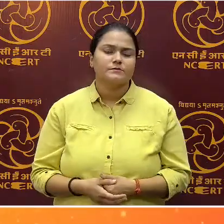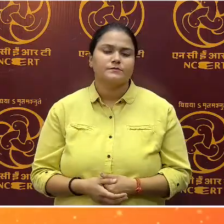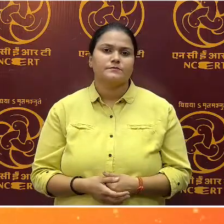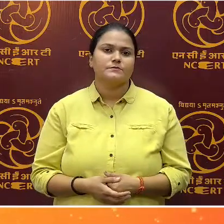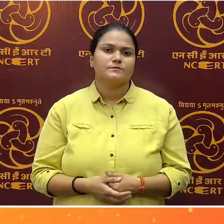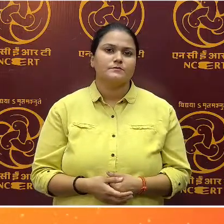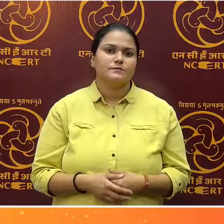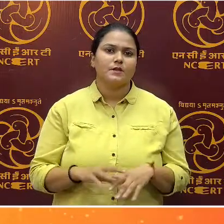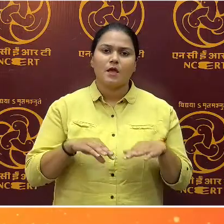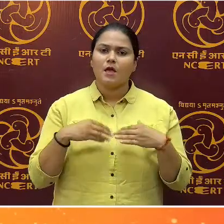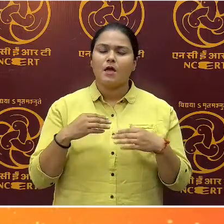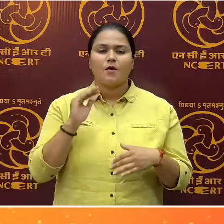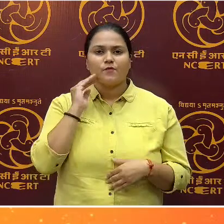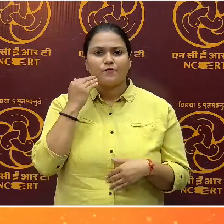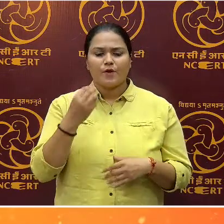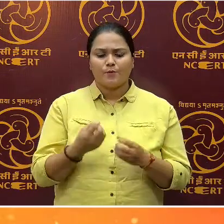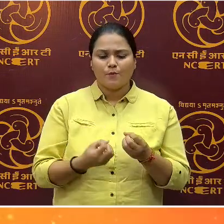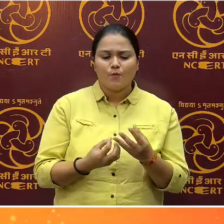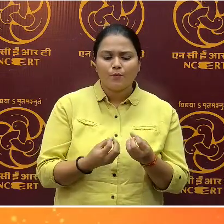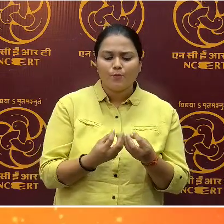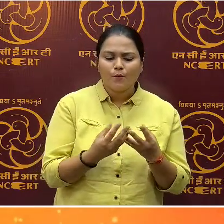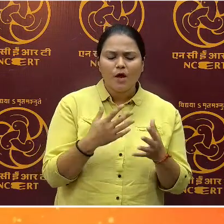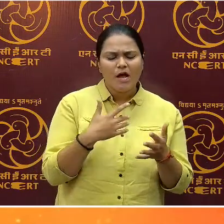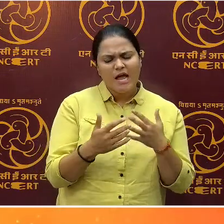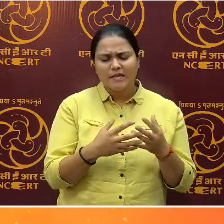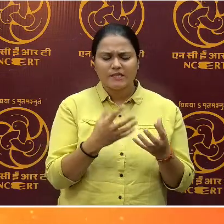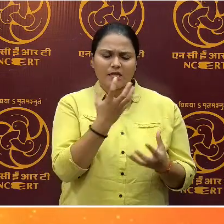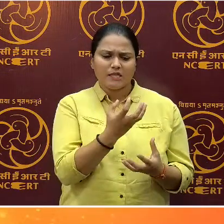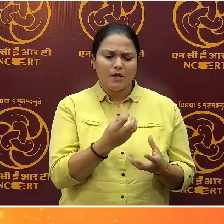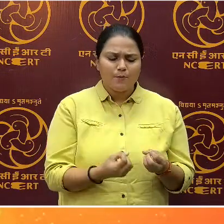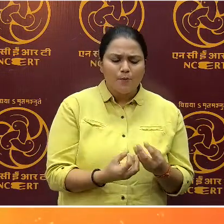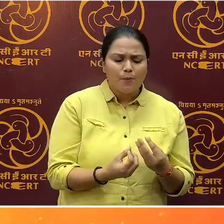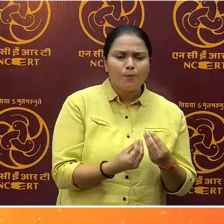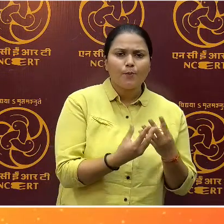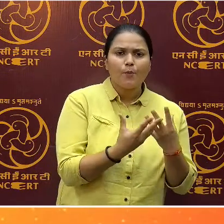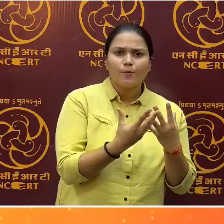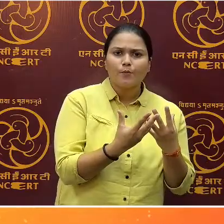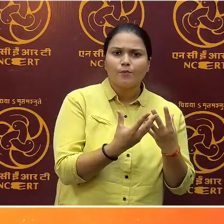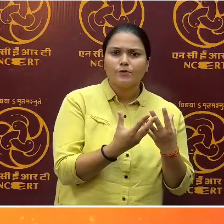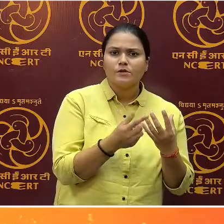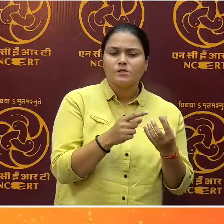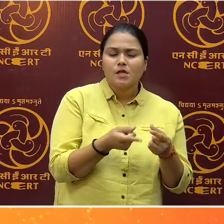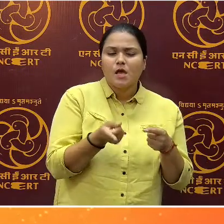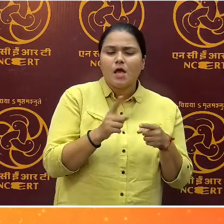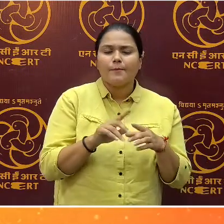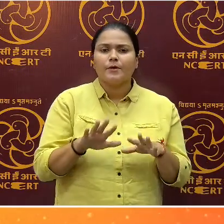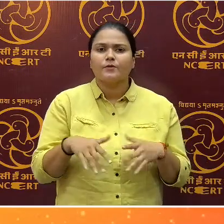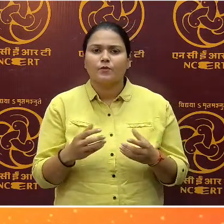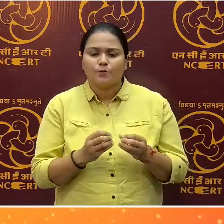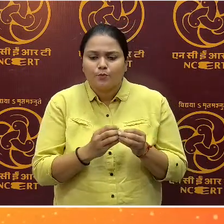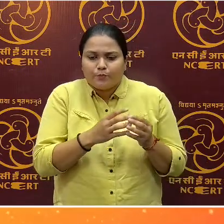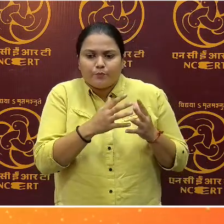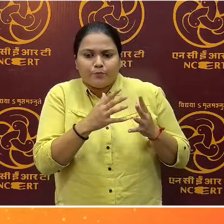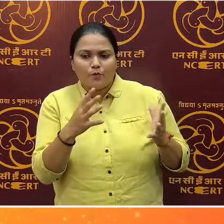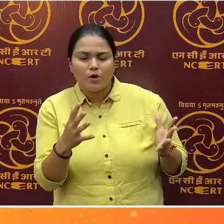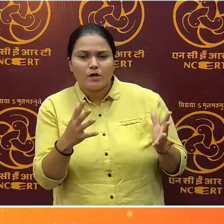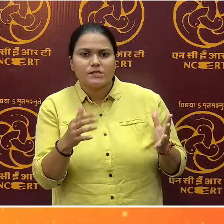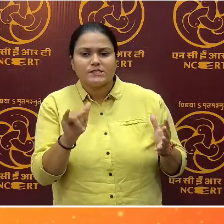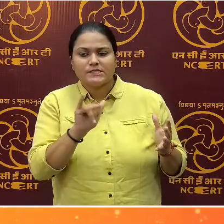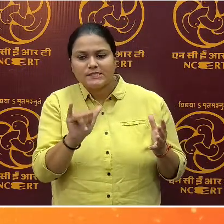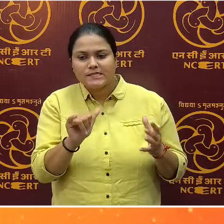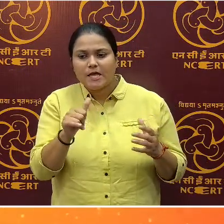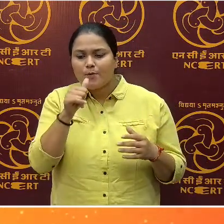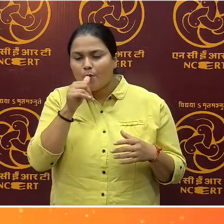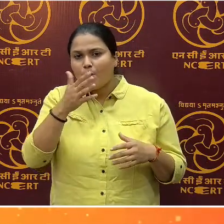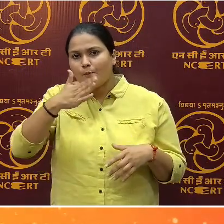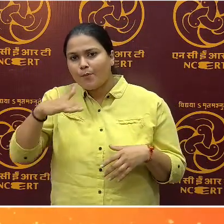when we heat any substance, okay, on heating what happens? The substance expands, same Yes. happens with water also,